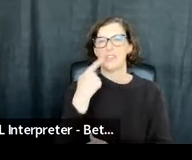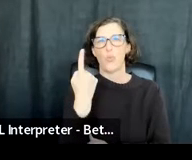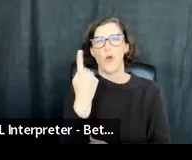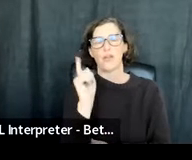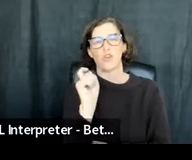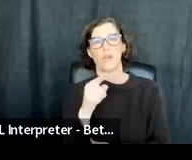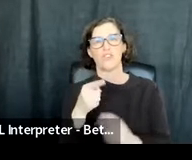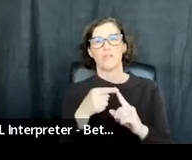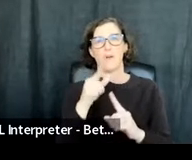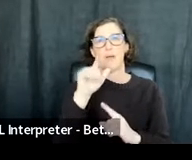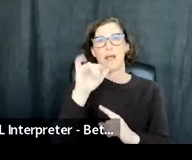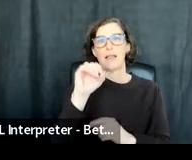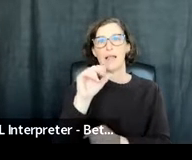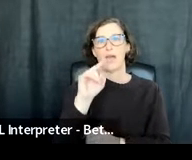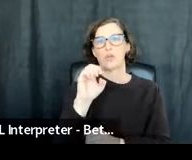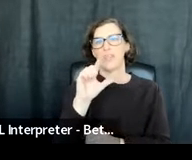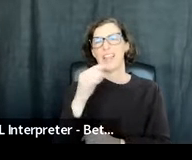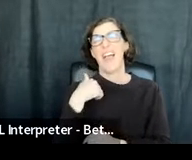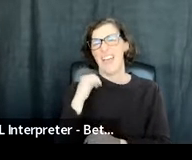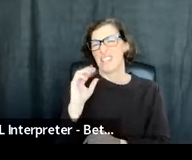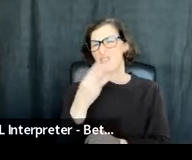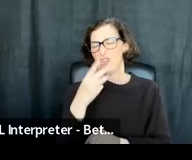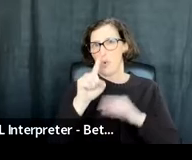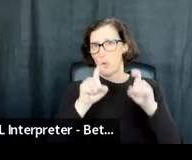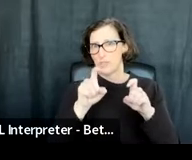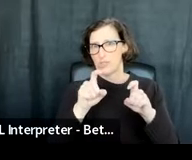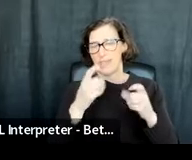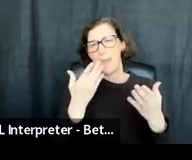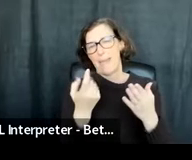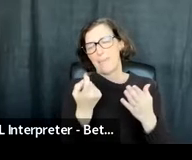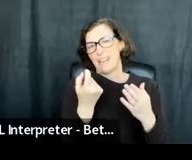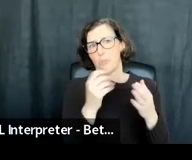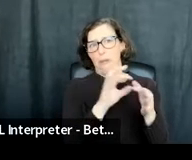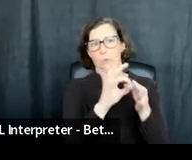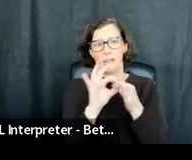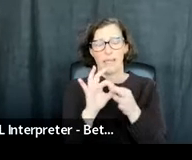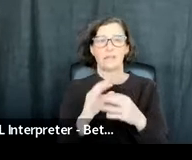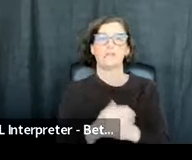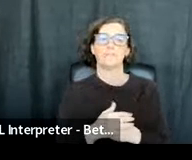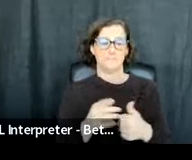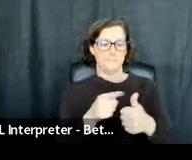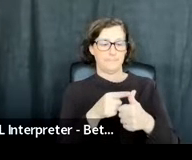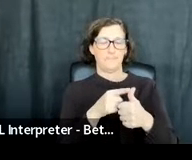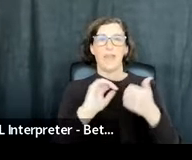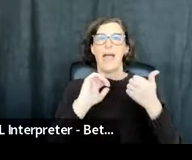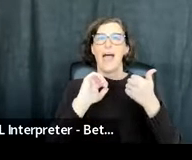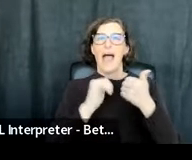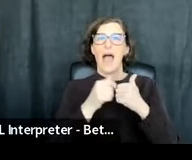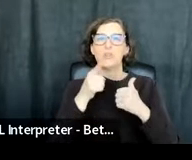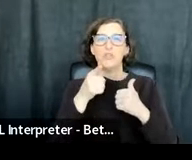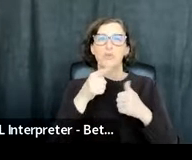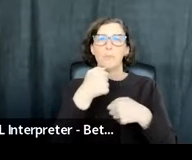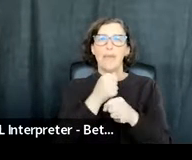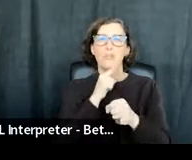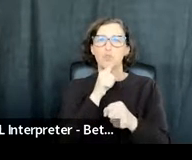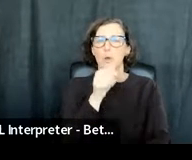has a couple questions. I'll read them because they may be somewhat related. First one is, how do you assure privacy? And